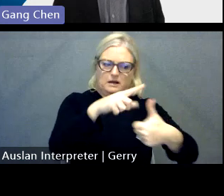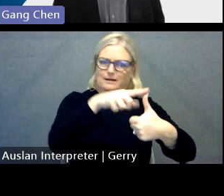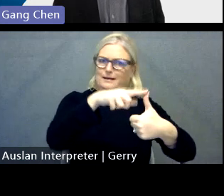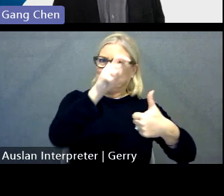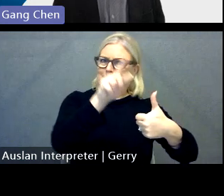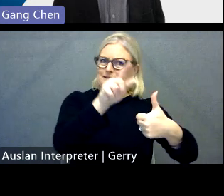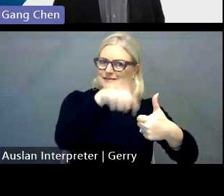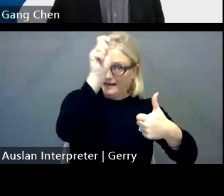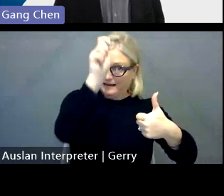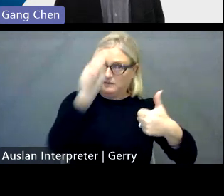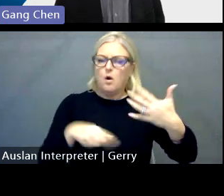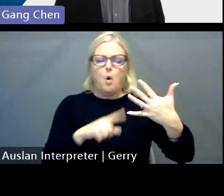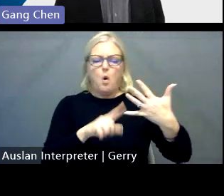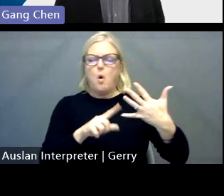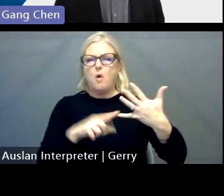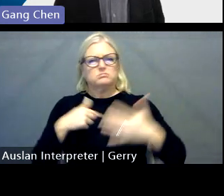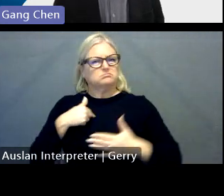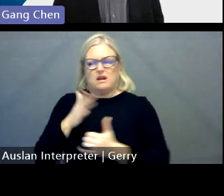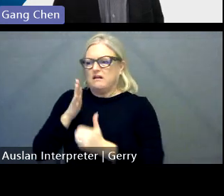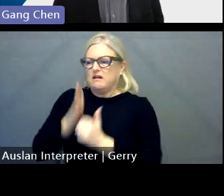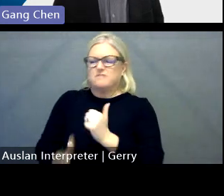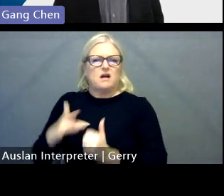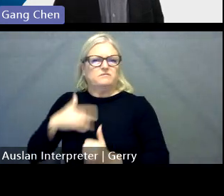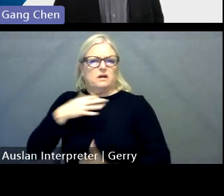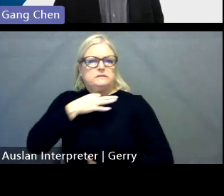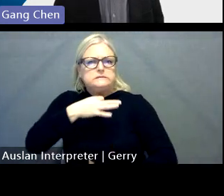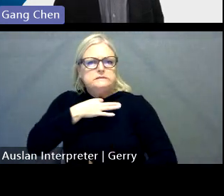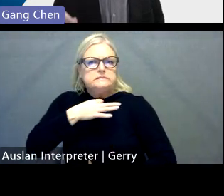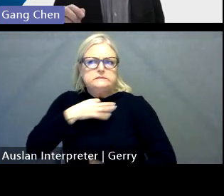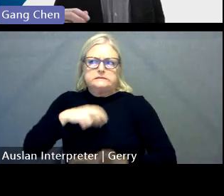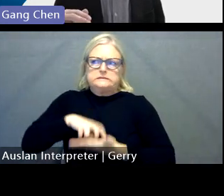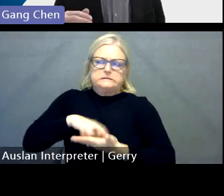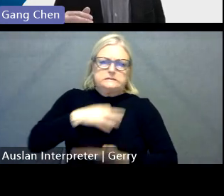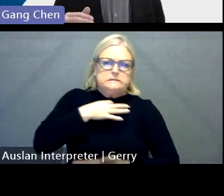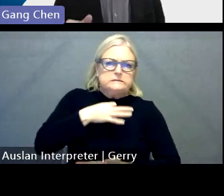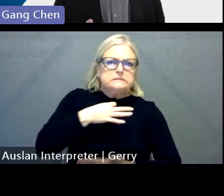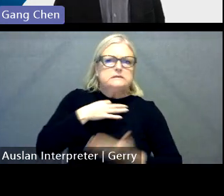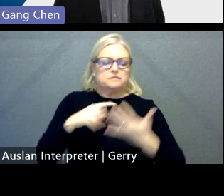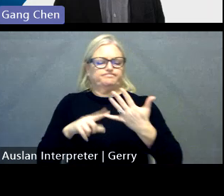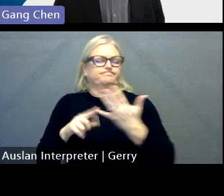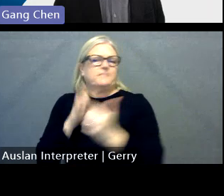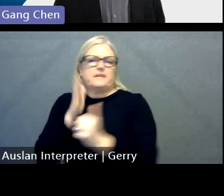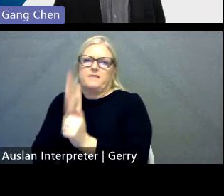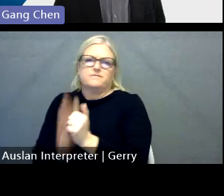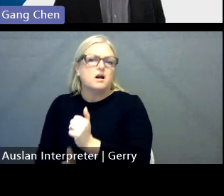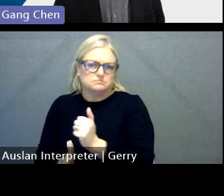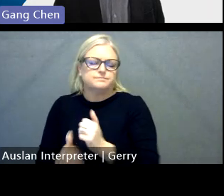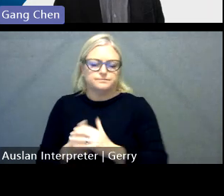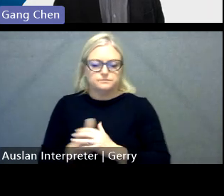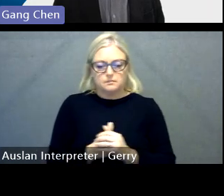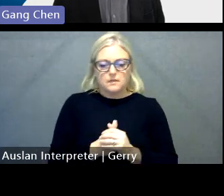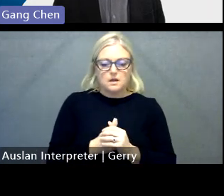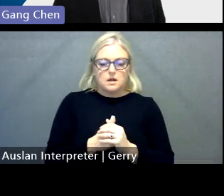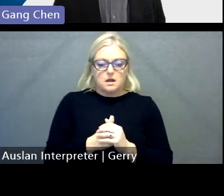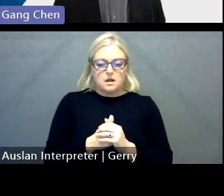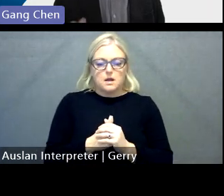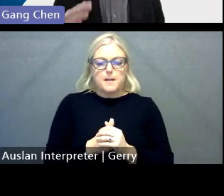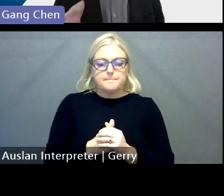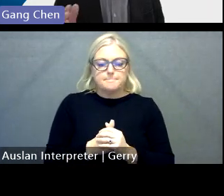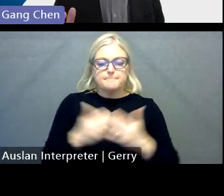some suggestions. For example, if respondents selected relatively lower well-being level on a particular